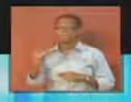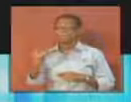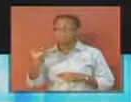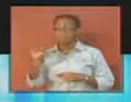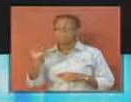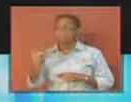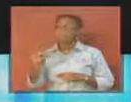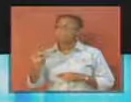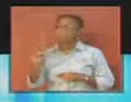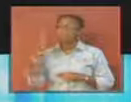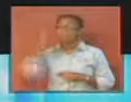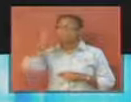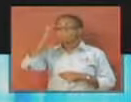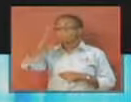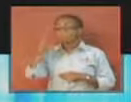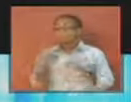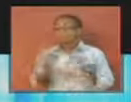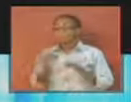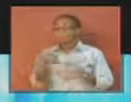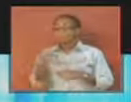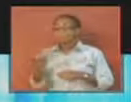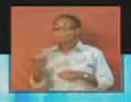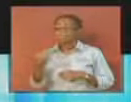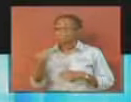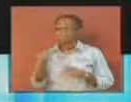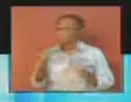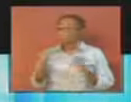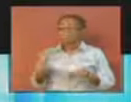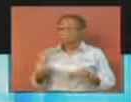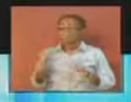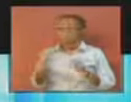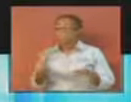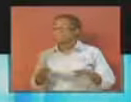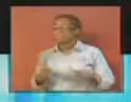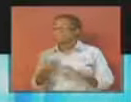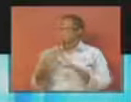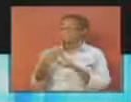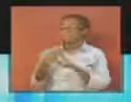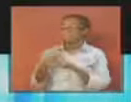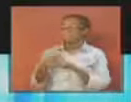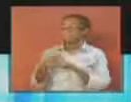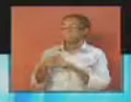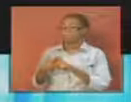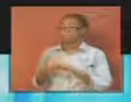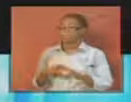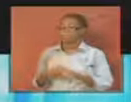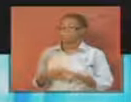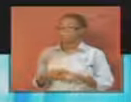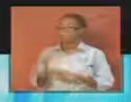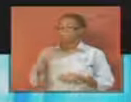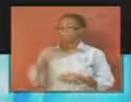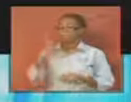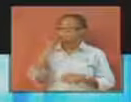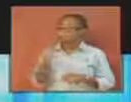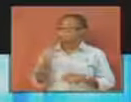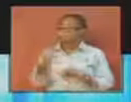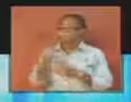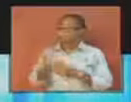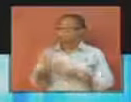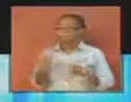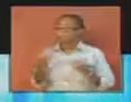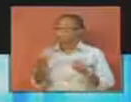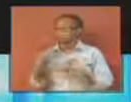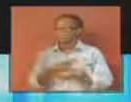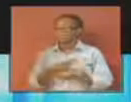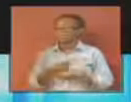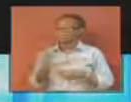for P1 thus far would have originated in Tobago? And if you can give us some idea as to whether,